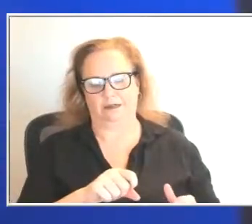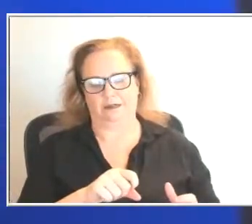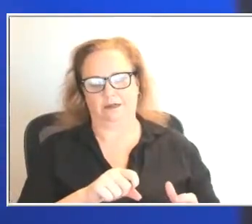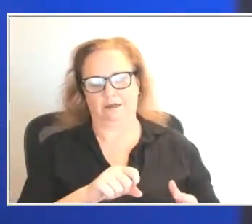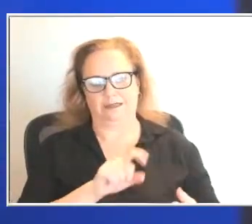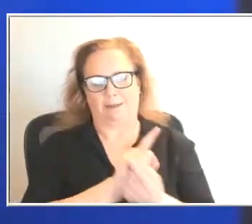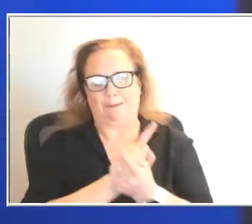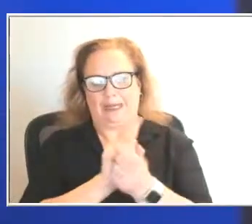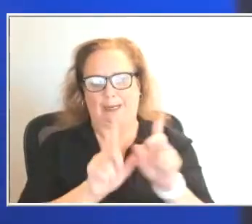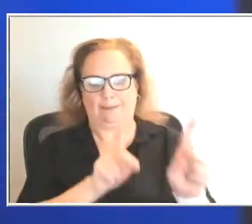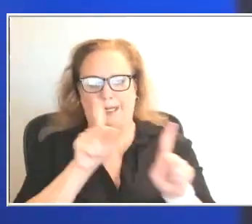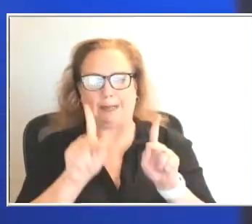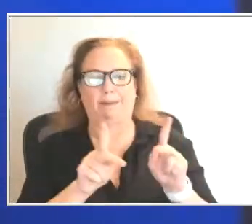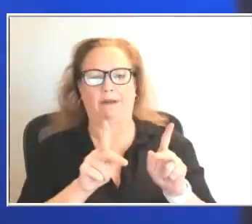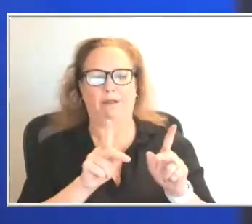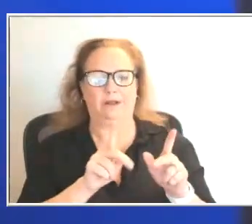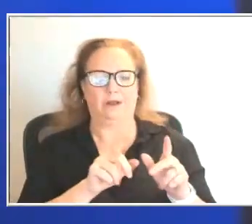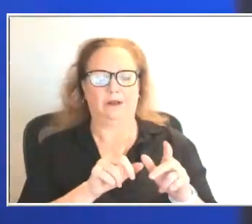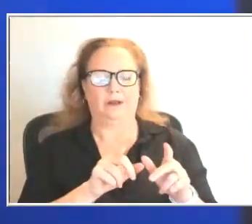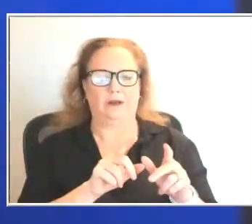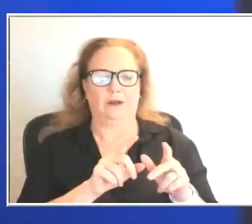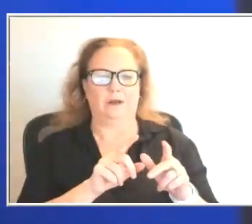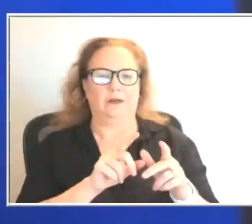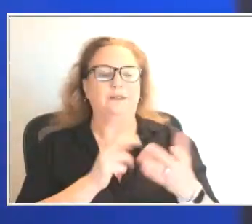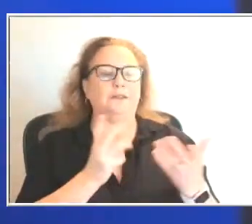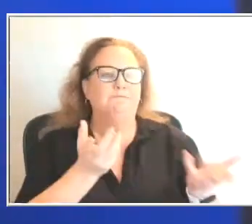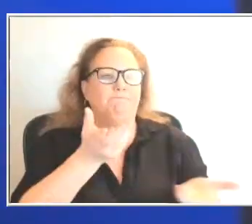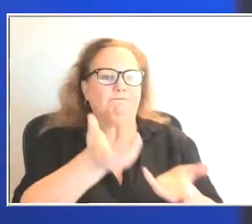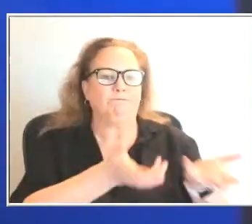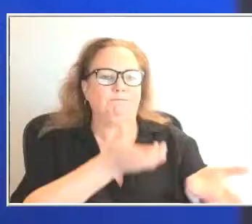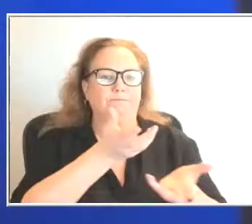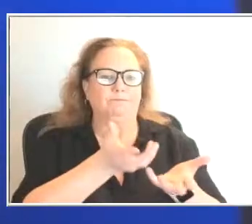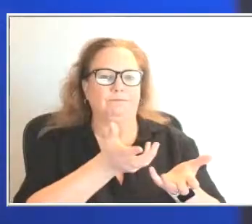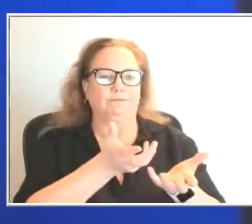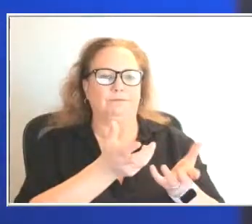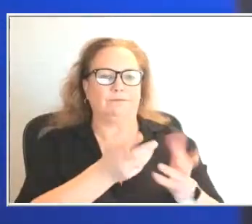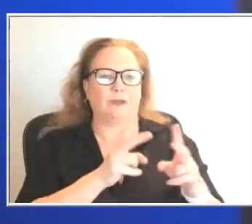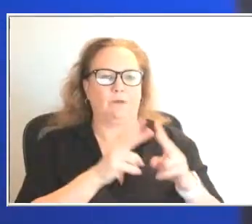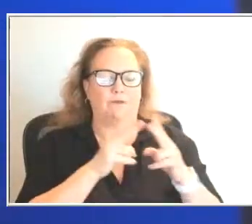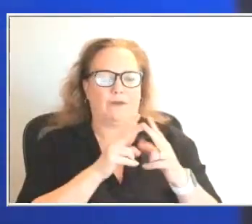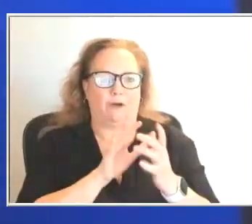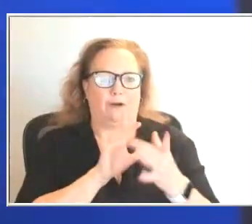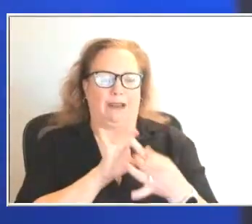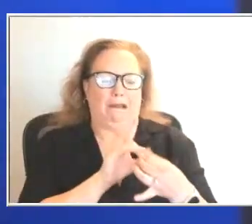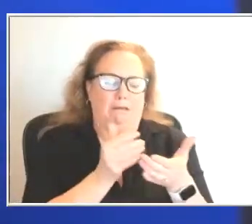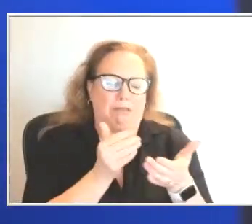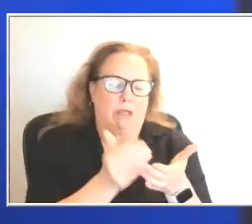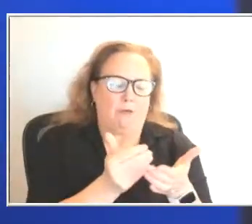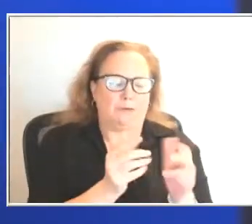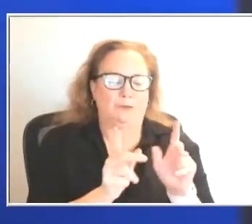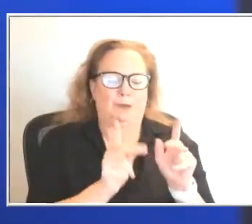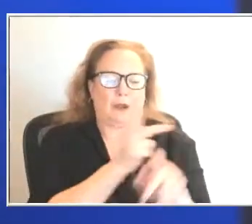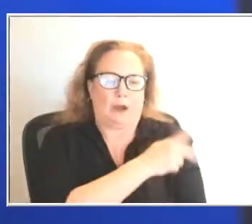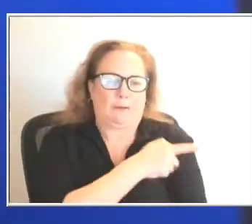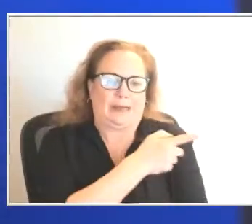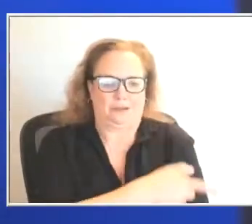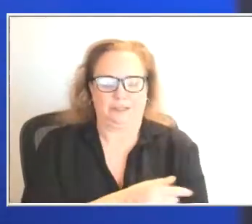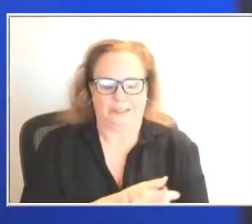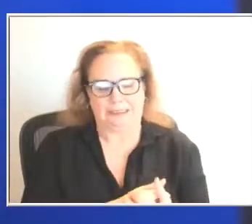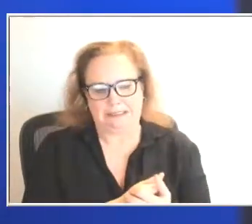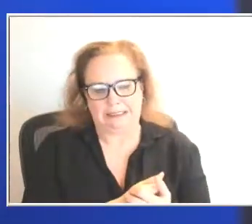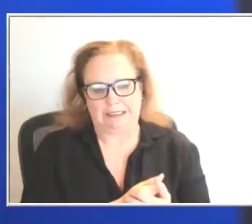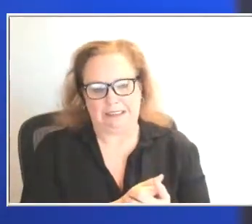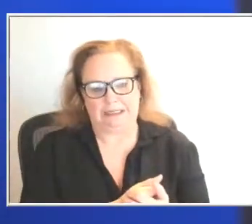people and get very you know, we're very intimate with our patients, and so that really